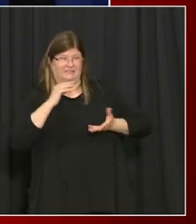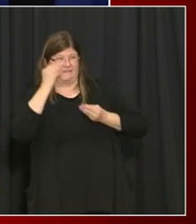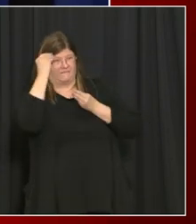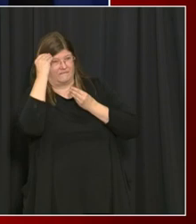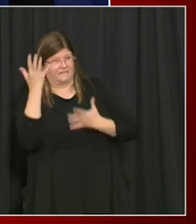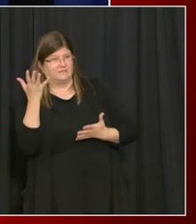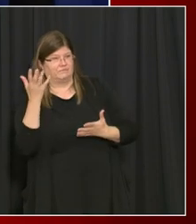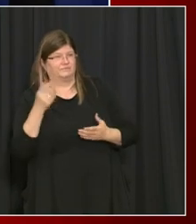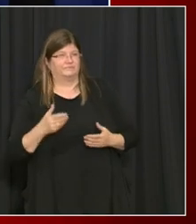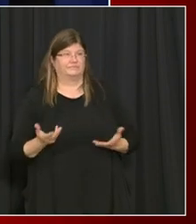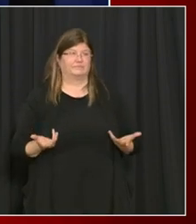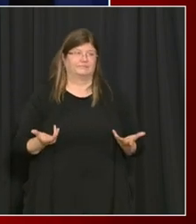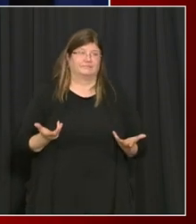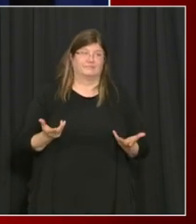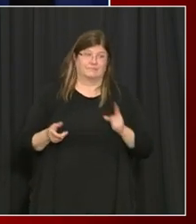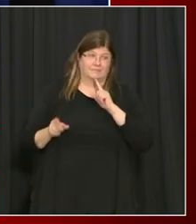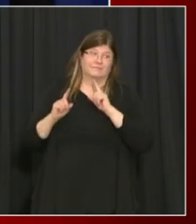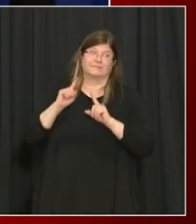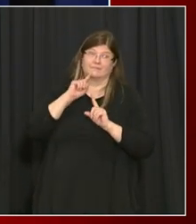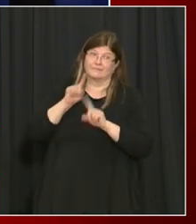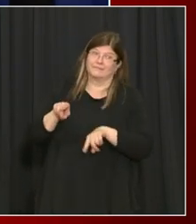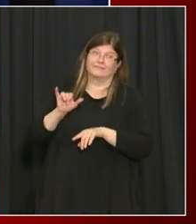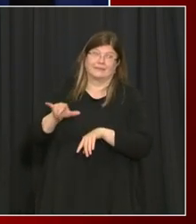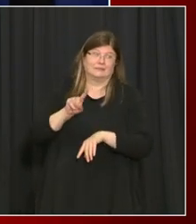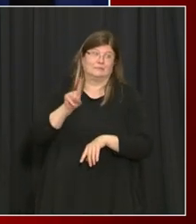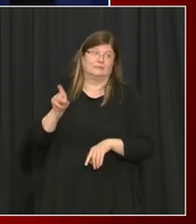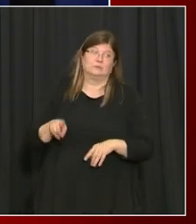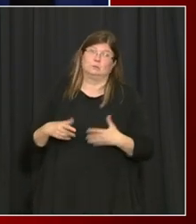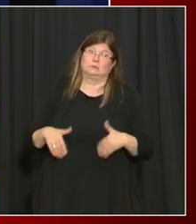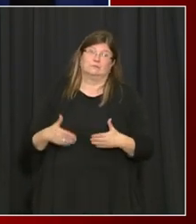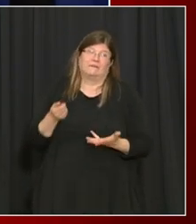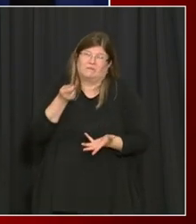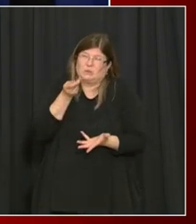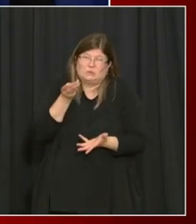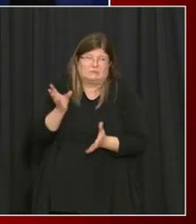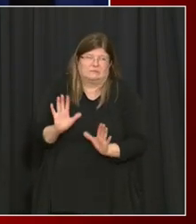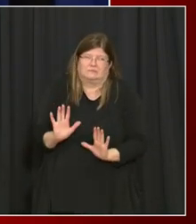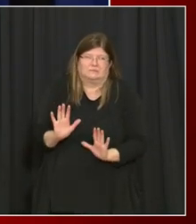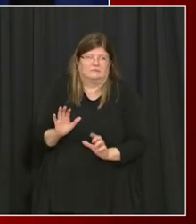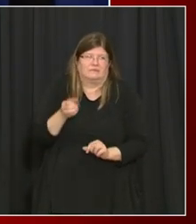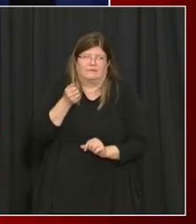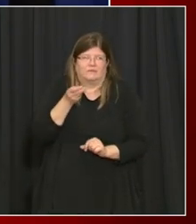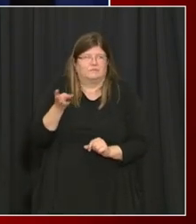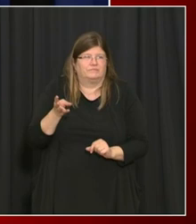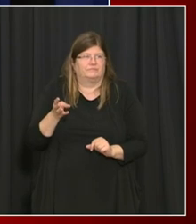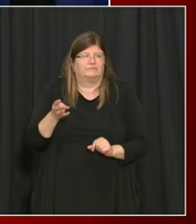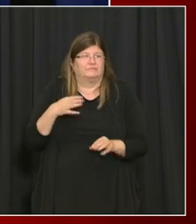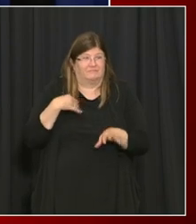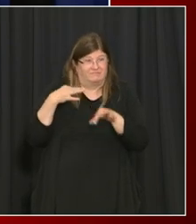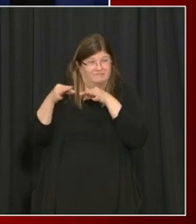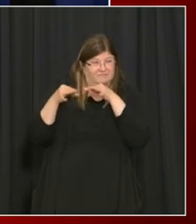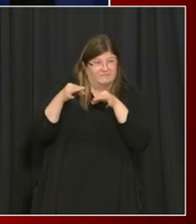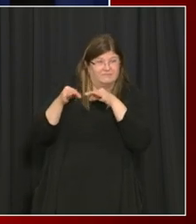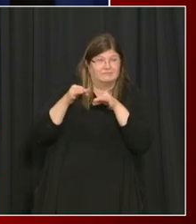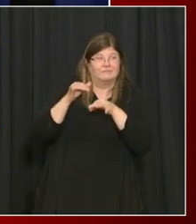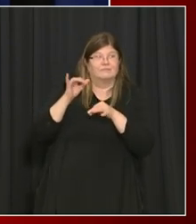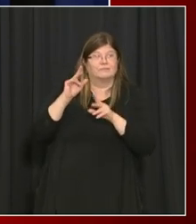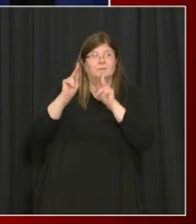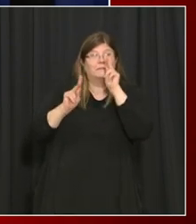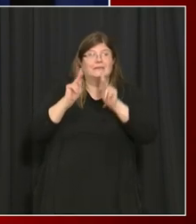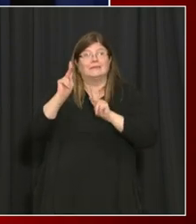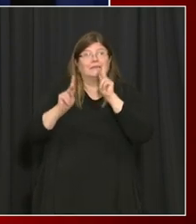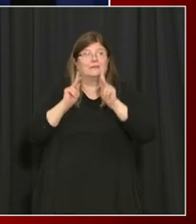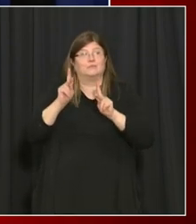The answer to that would be very few. So based on what I just described to you, people who are